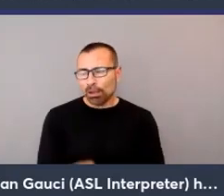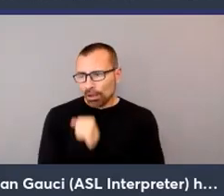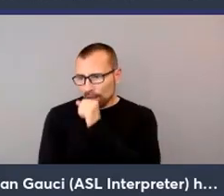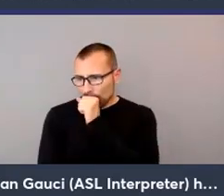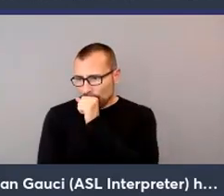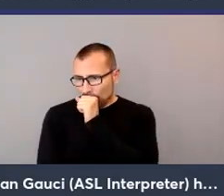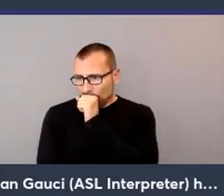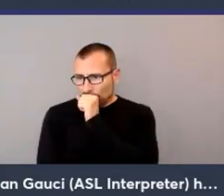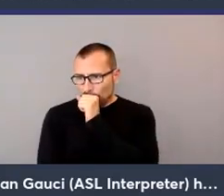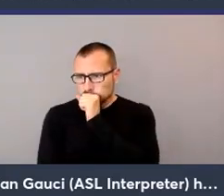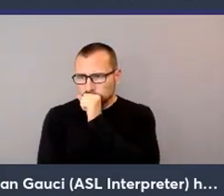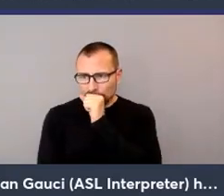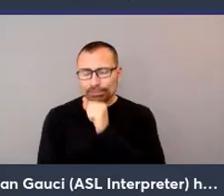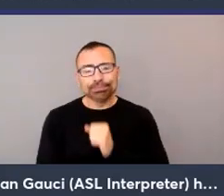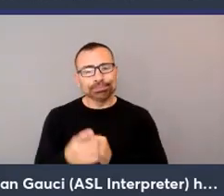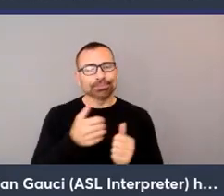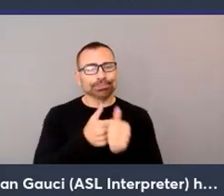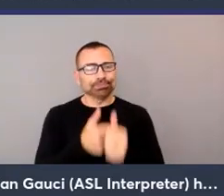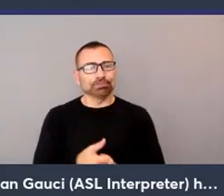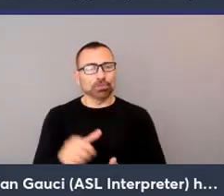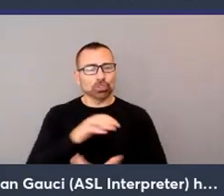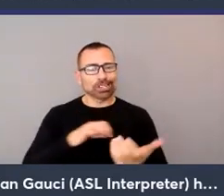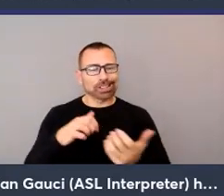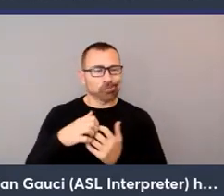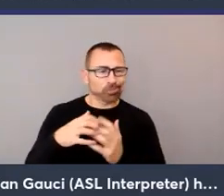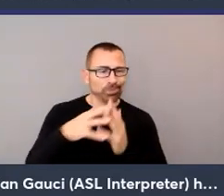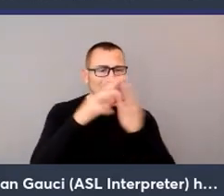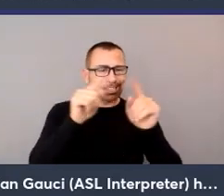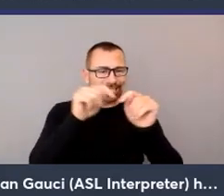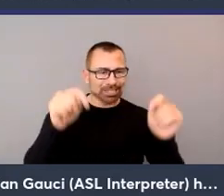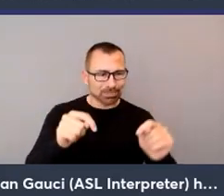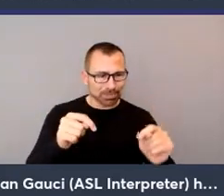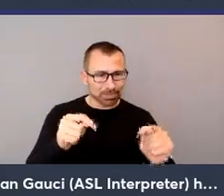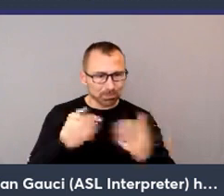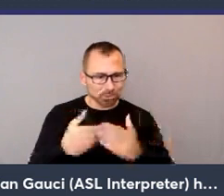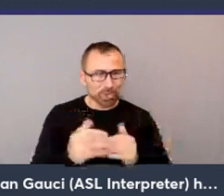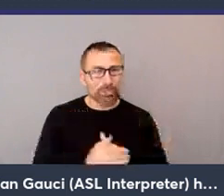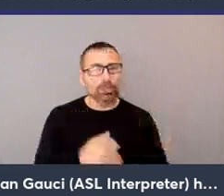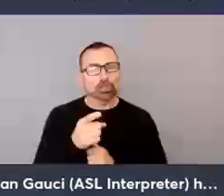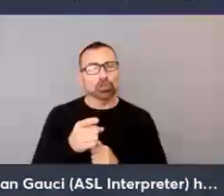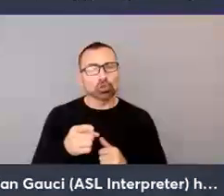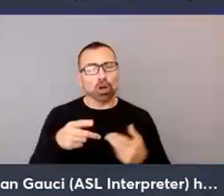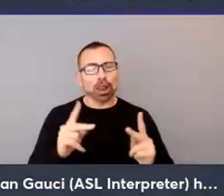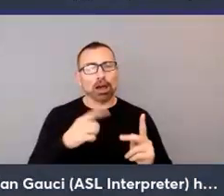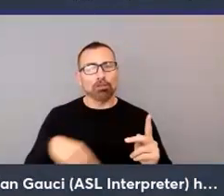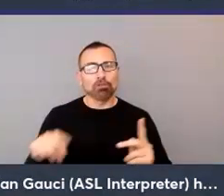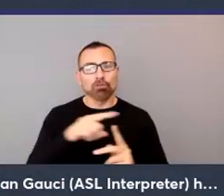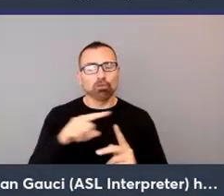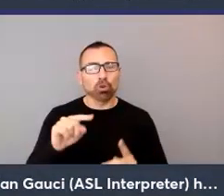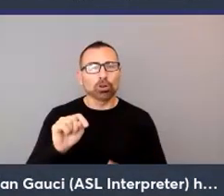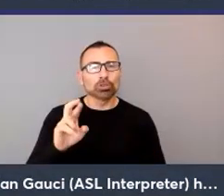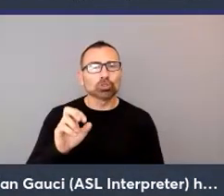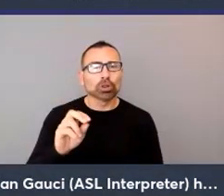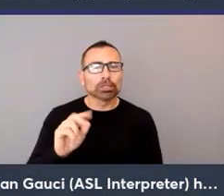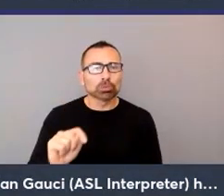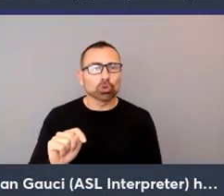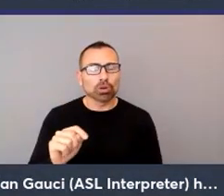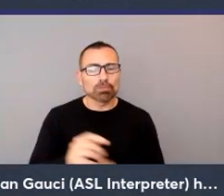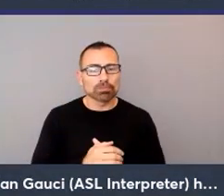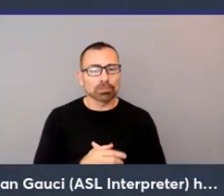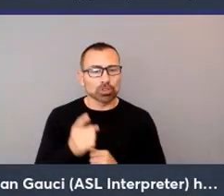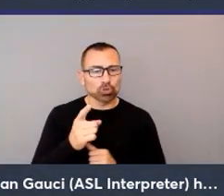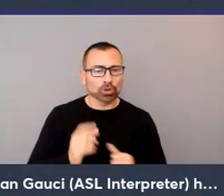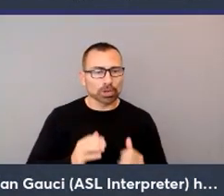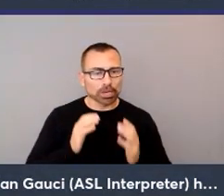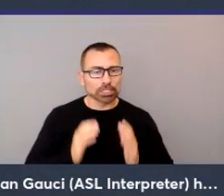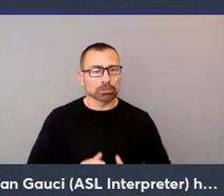the CloudFormation template very closely. It's basically you allow a transform, serverless transform. And so that what that provides for customers is